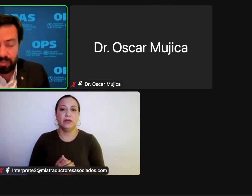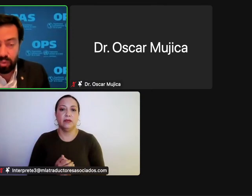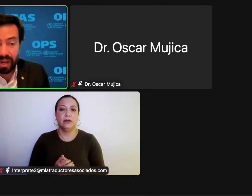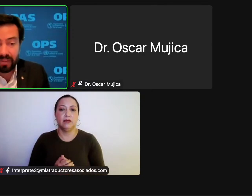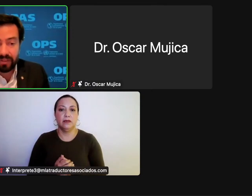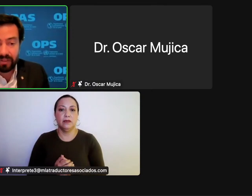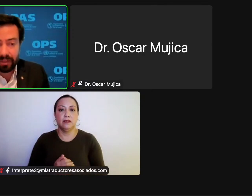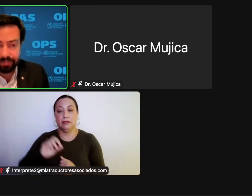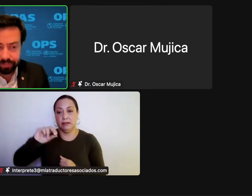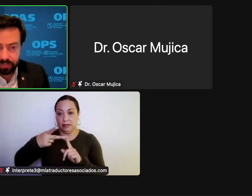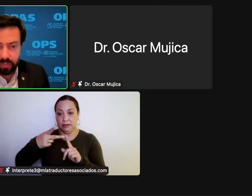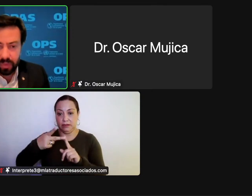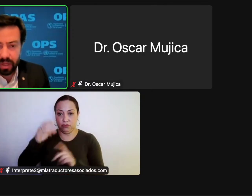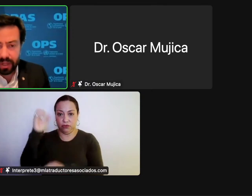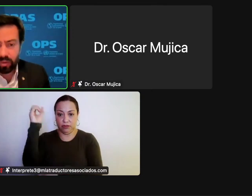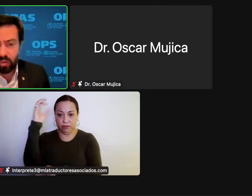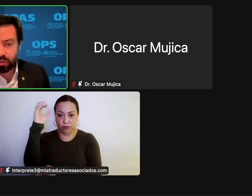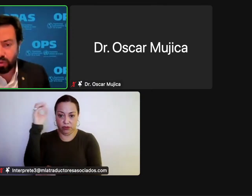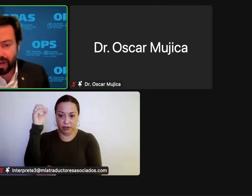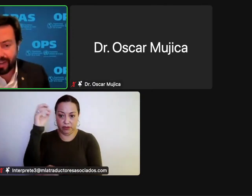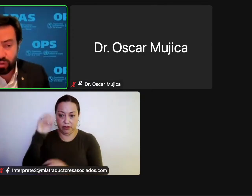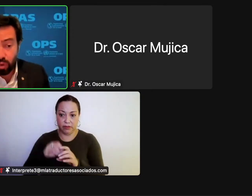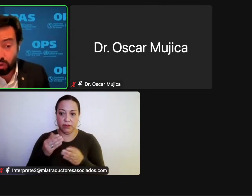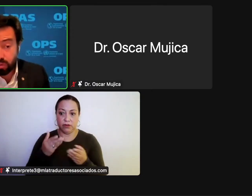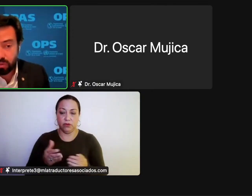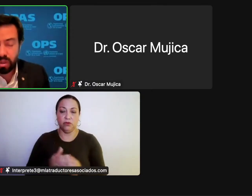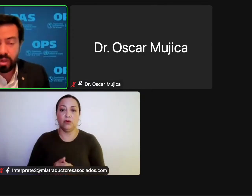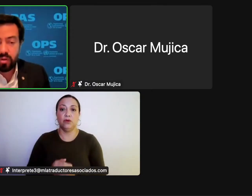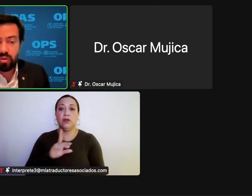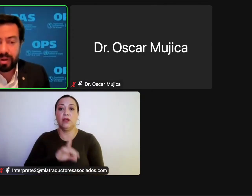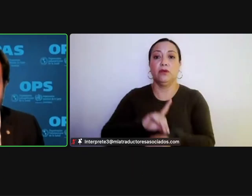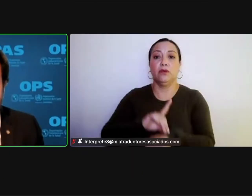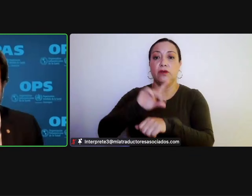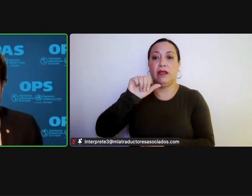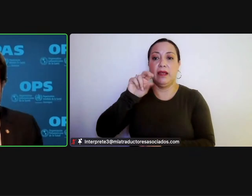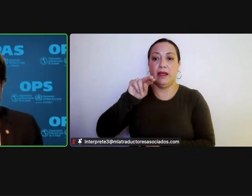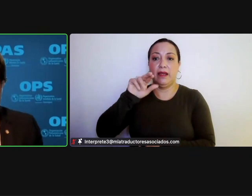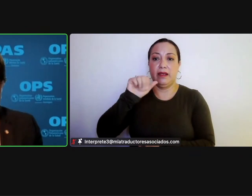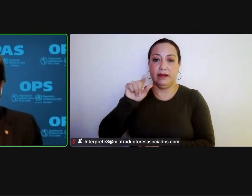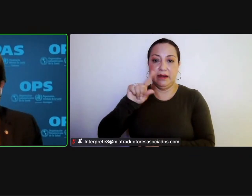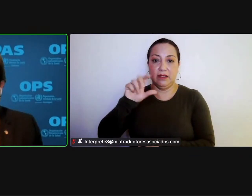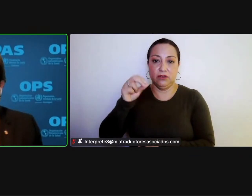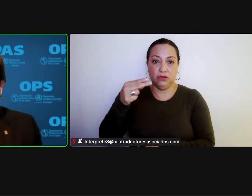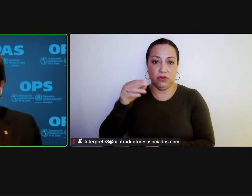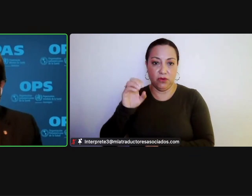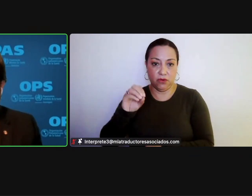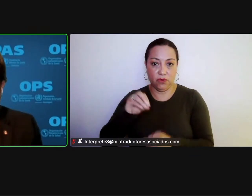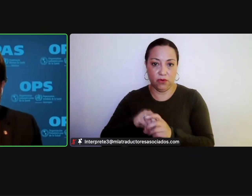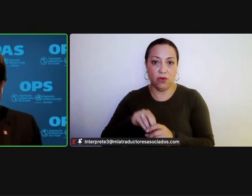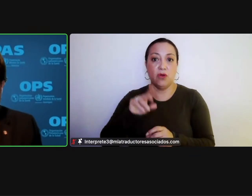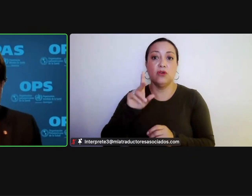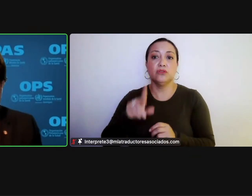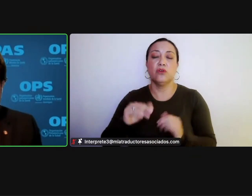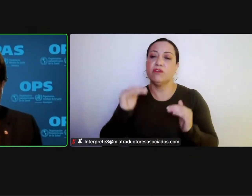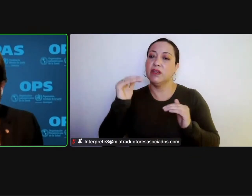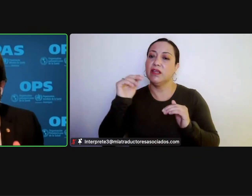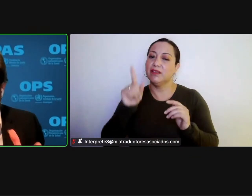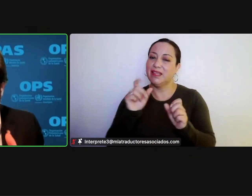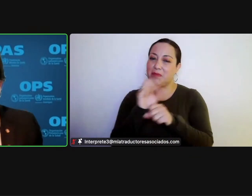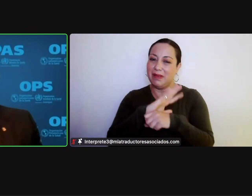quickly to our second panelist with Dr. Ana Soho on inequalities in the